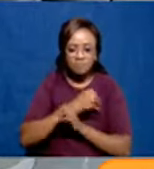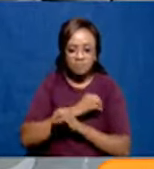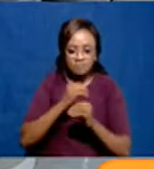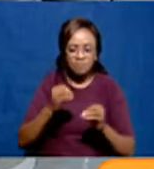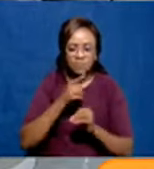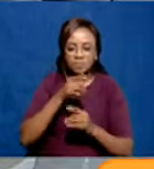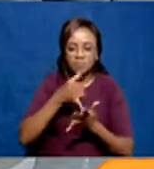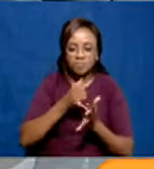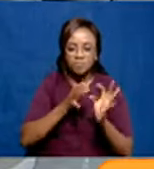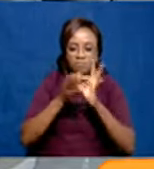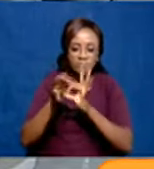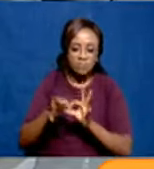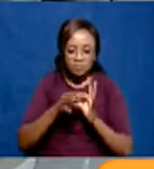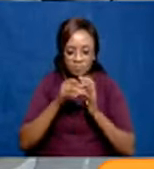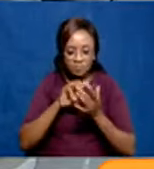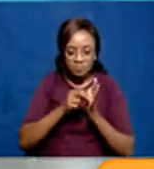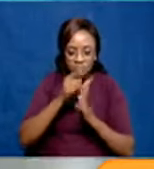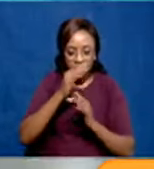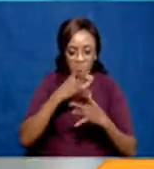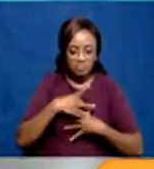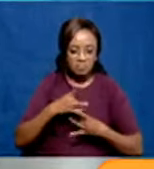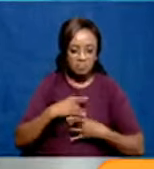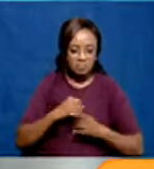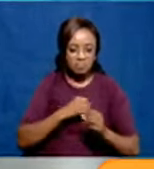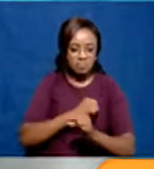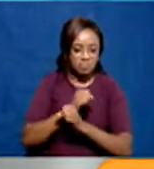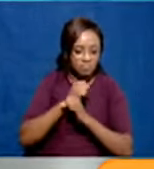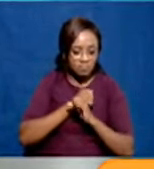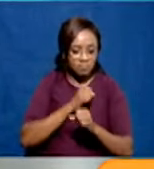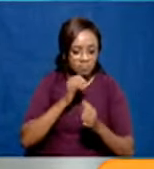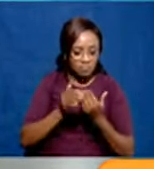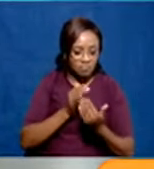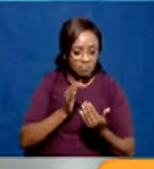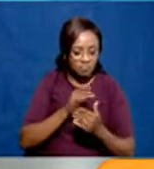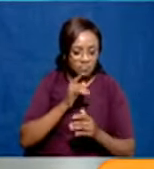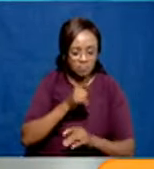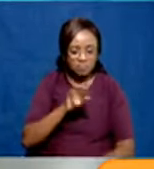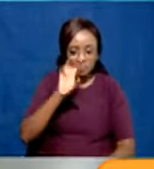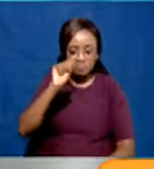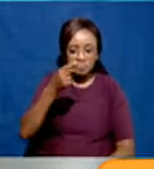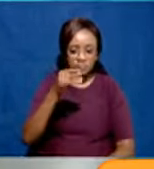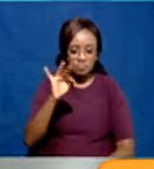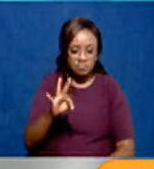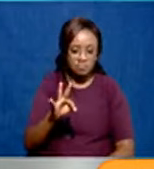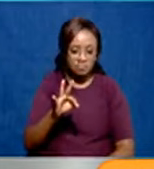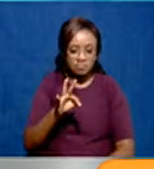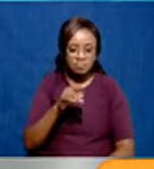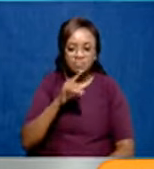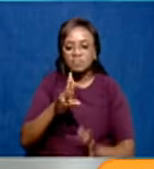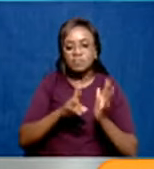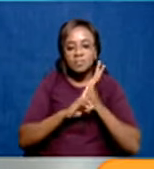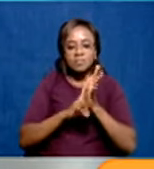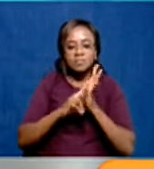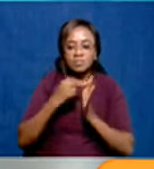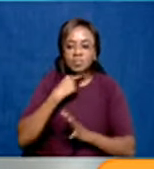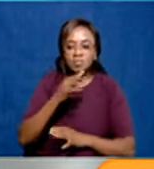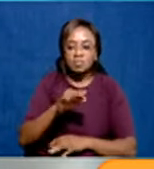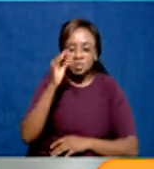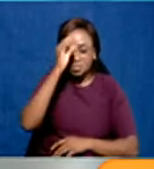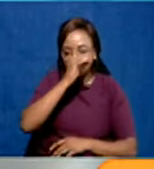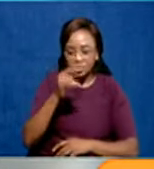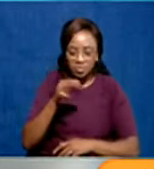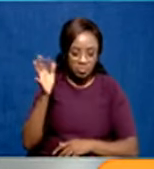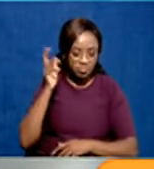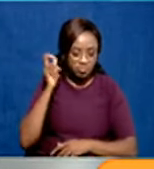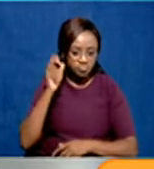How is their interest going to be taken care of in SHIF, decision-making organ? How are they going to be represented and their voice heard, given that they are